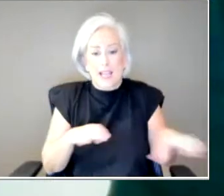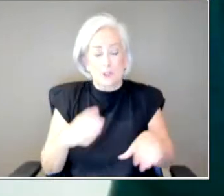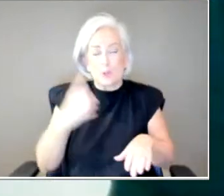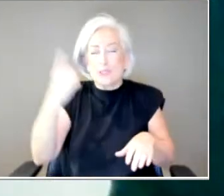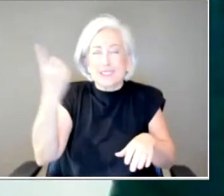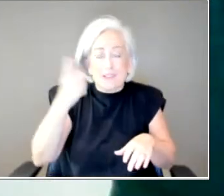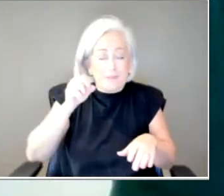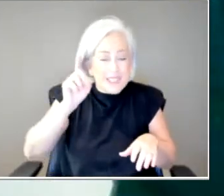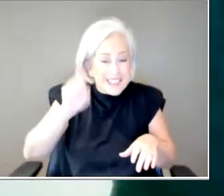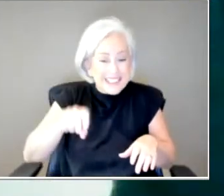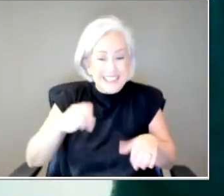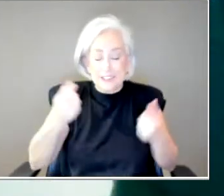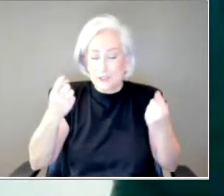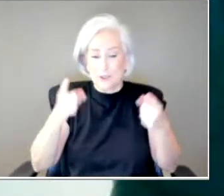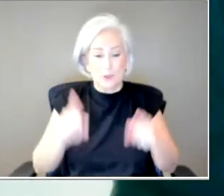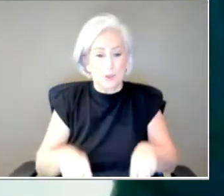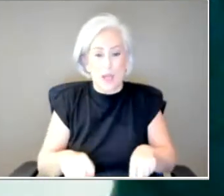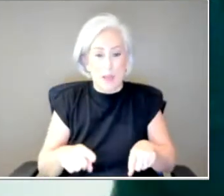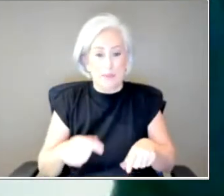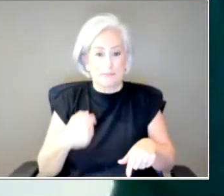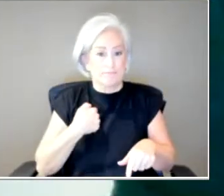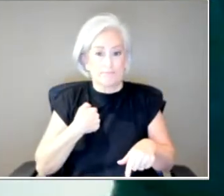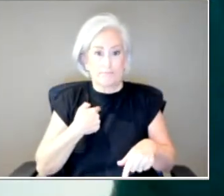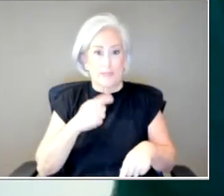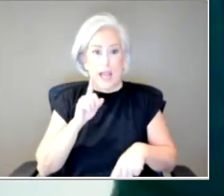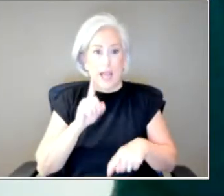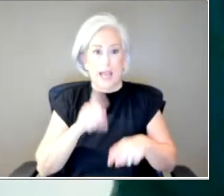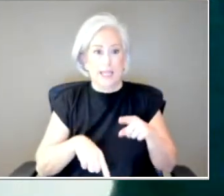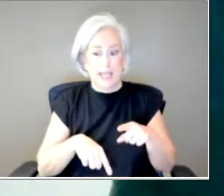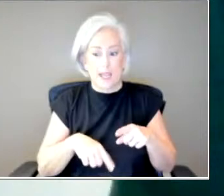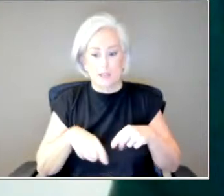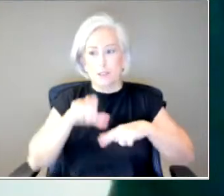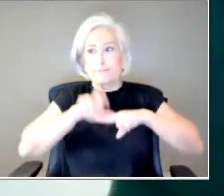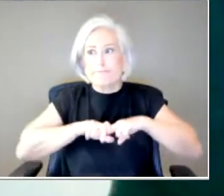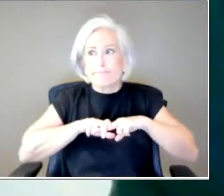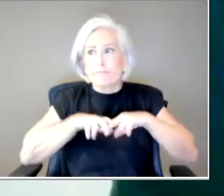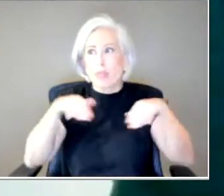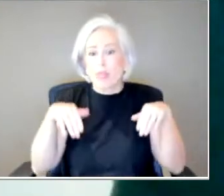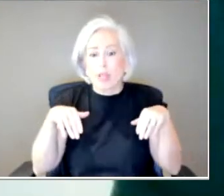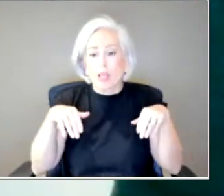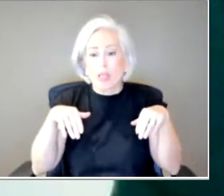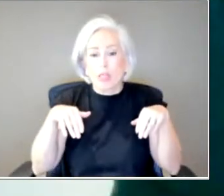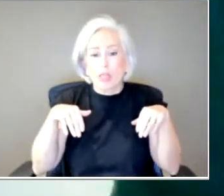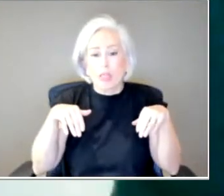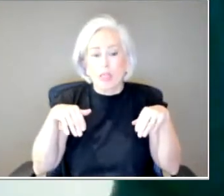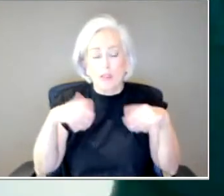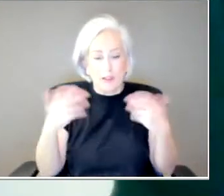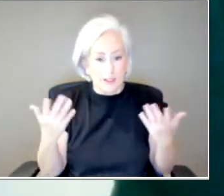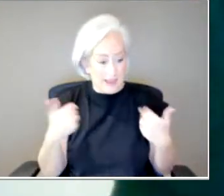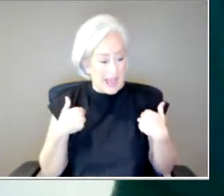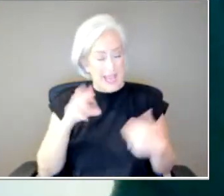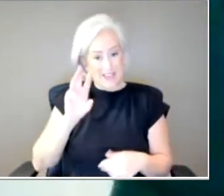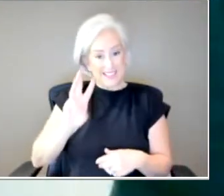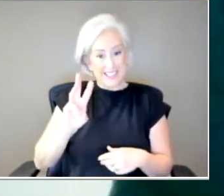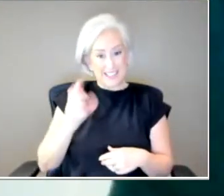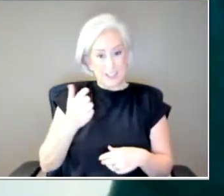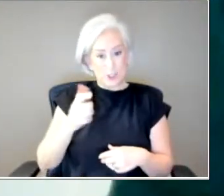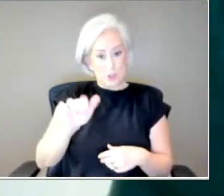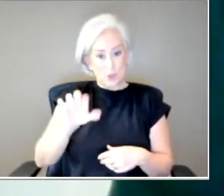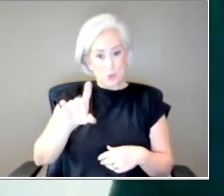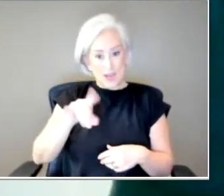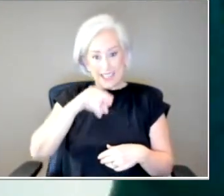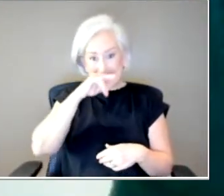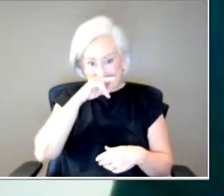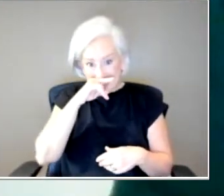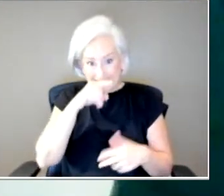I can't just, not do anything. I have 6 grandchildren, but I have 3 that